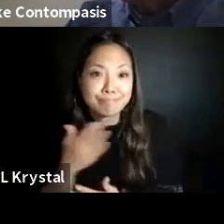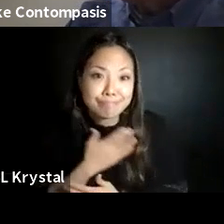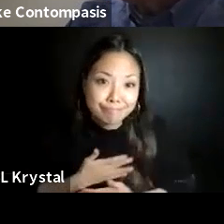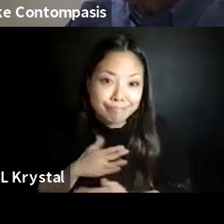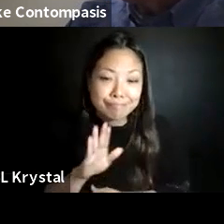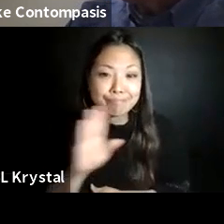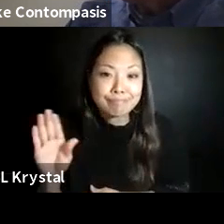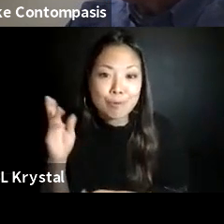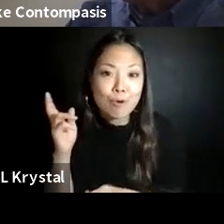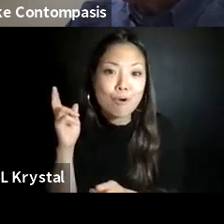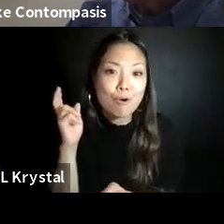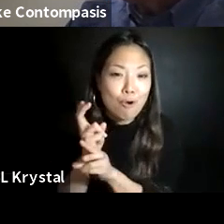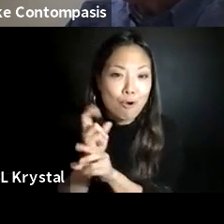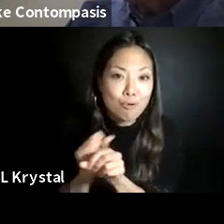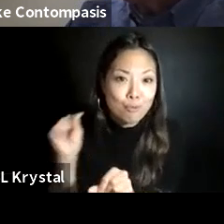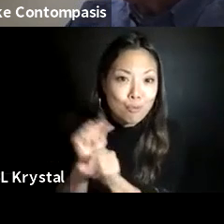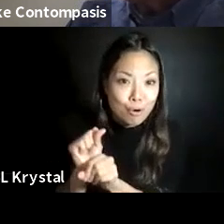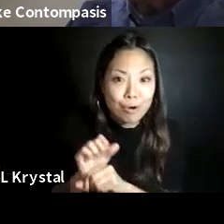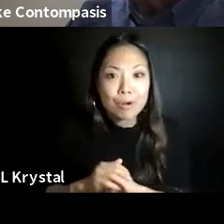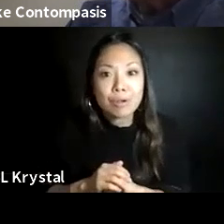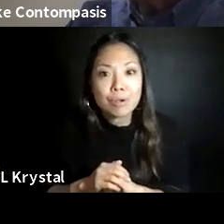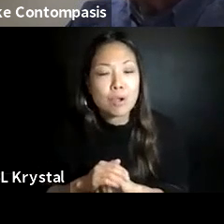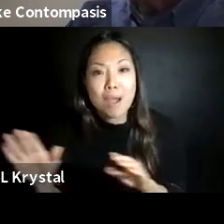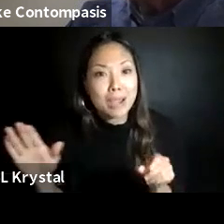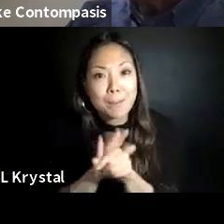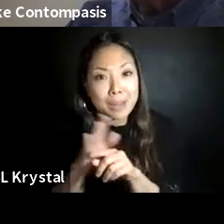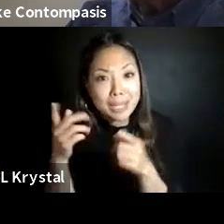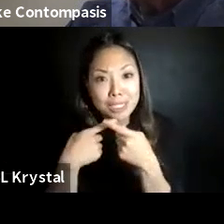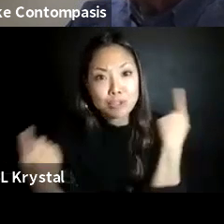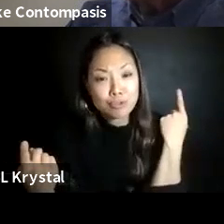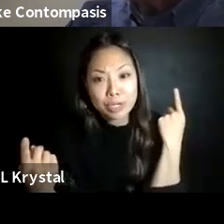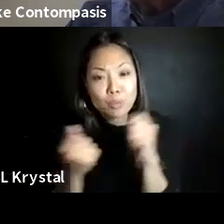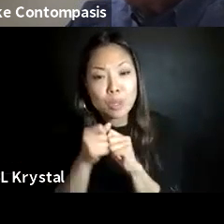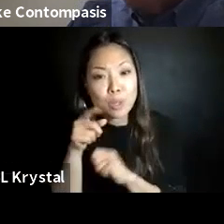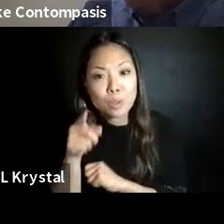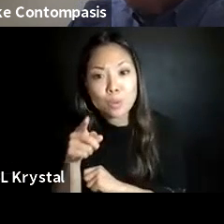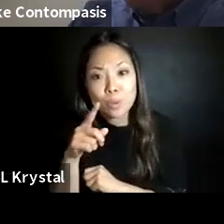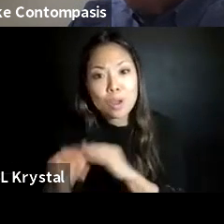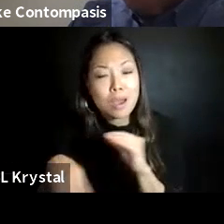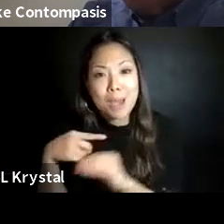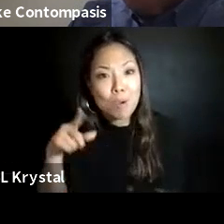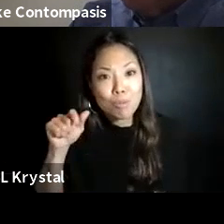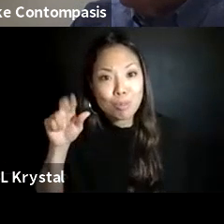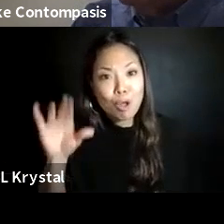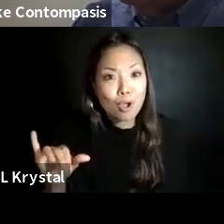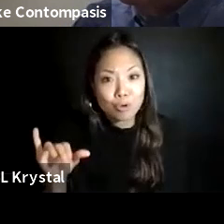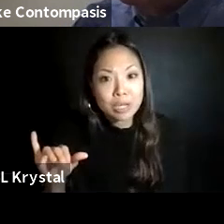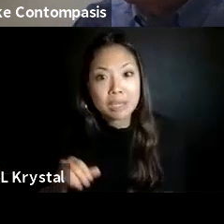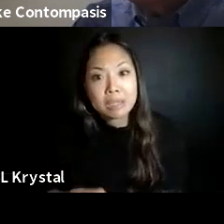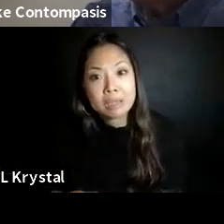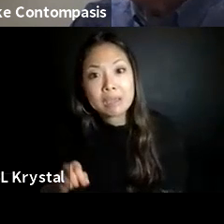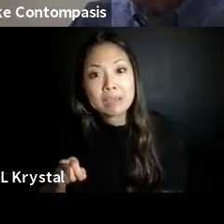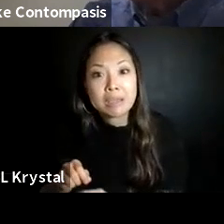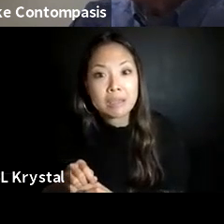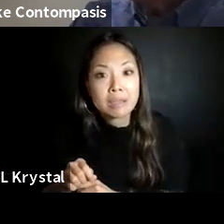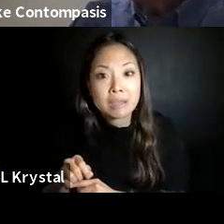great effort. But I totally disagree with you about the idea around lottery. If we have to do it, one